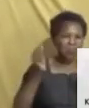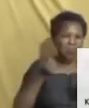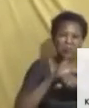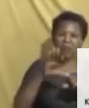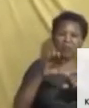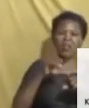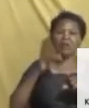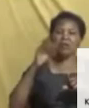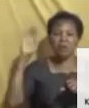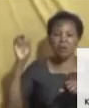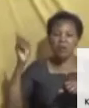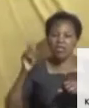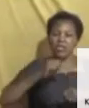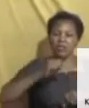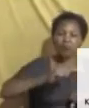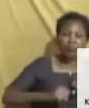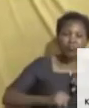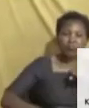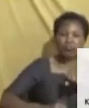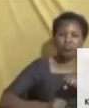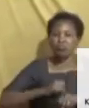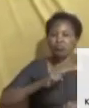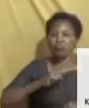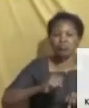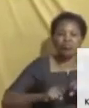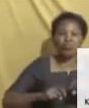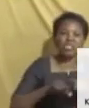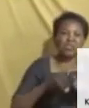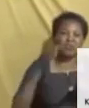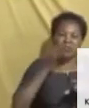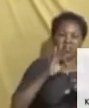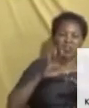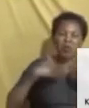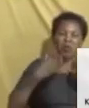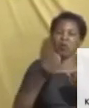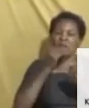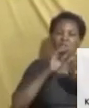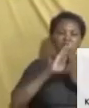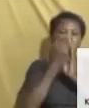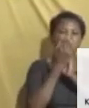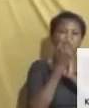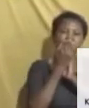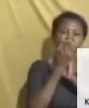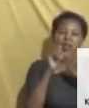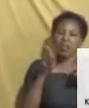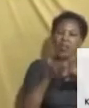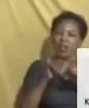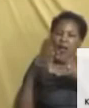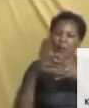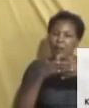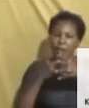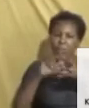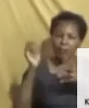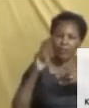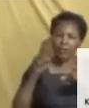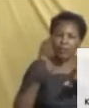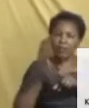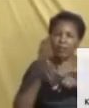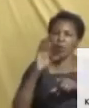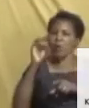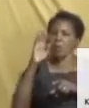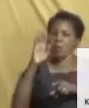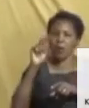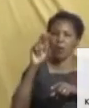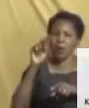Macron. You'll not find them eating a burger like the American president, Obama. No. Personifying the